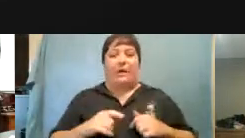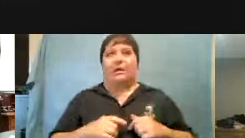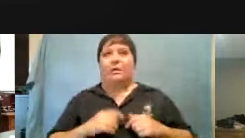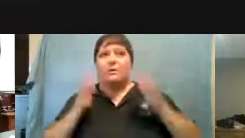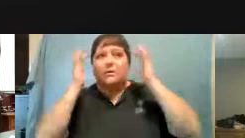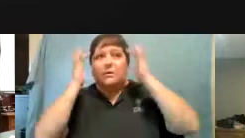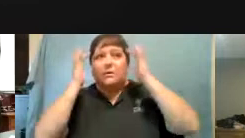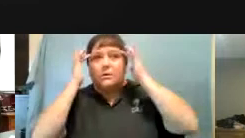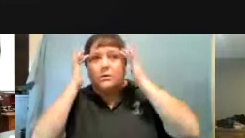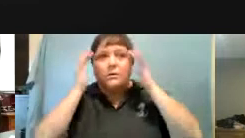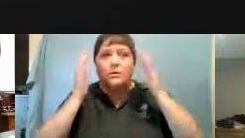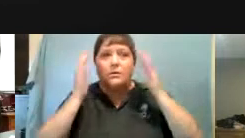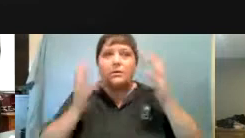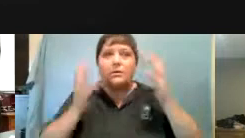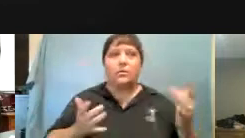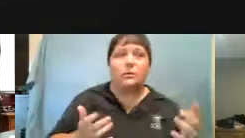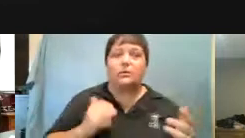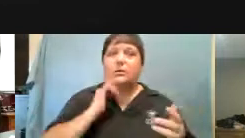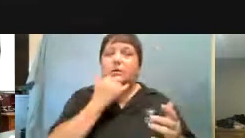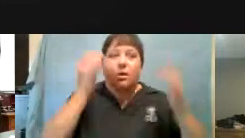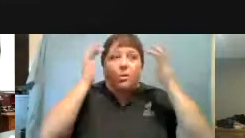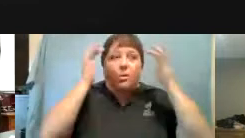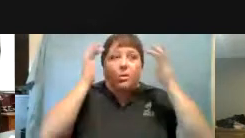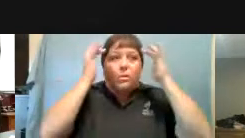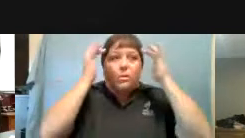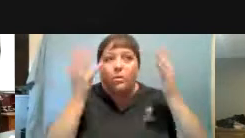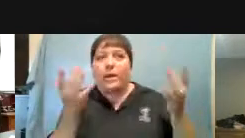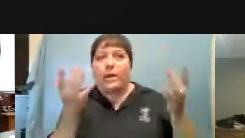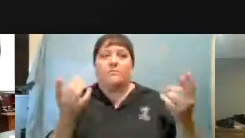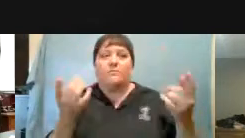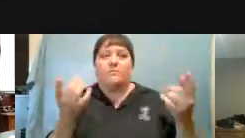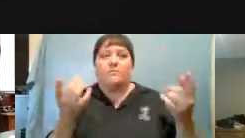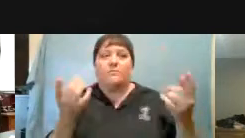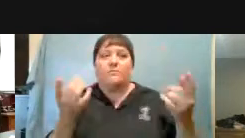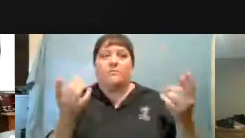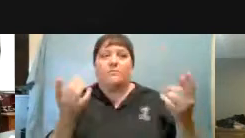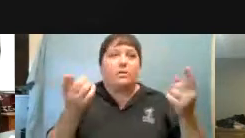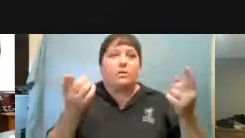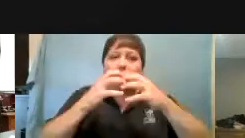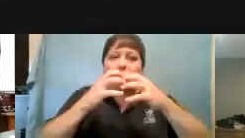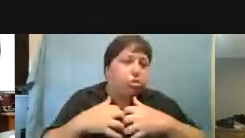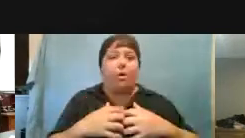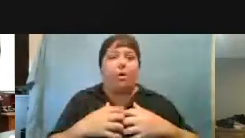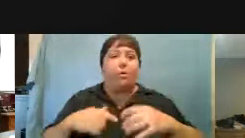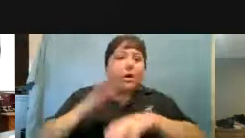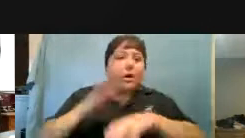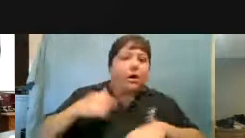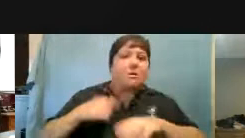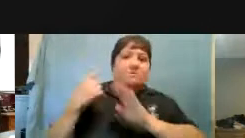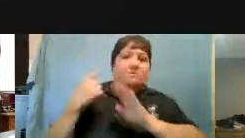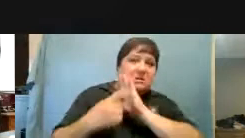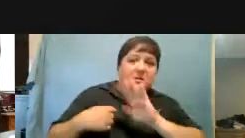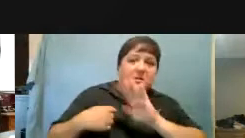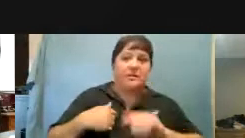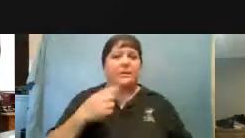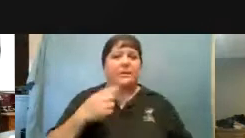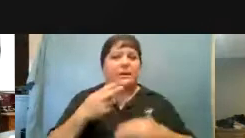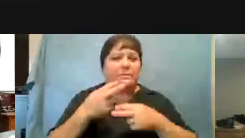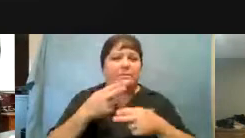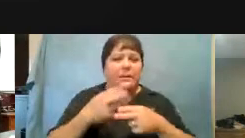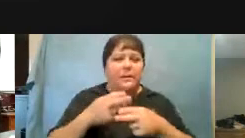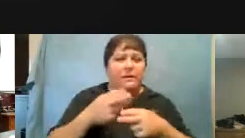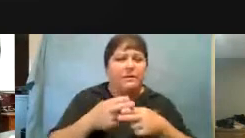when our next mistake will come or when we will be found out or called out. Okay, there's this thing called imposter syndrome, and many